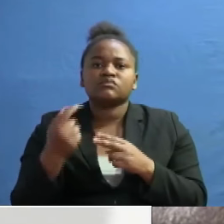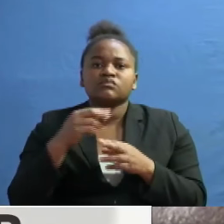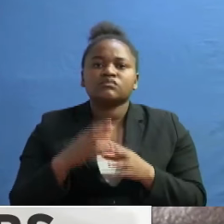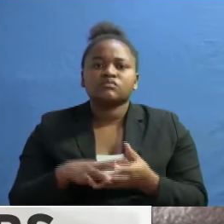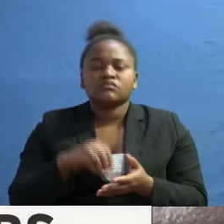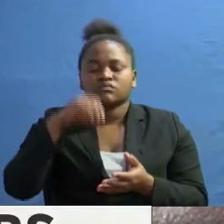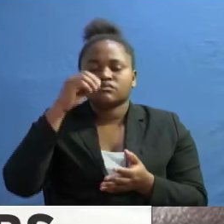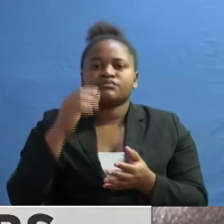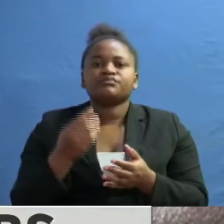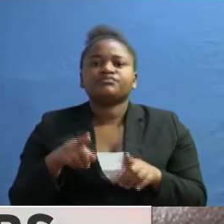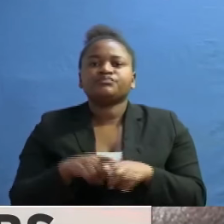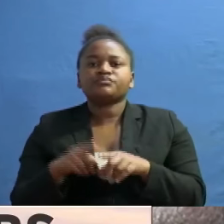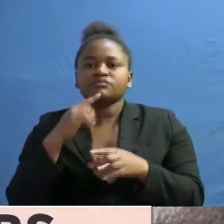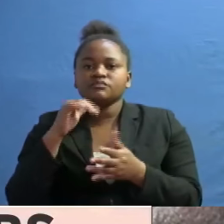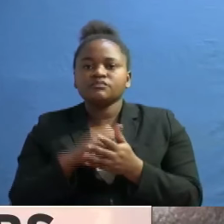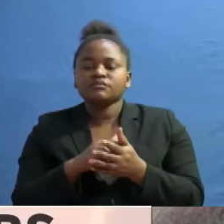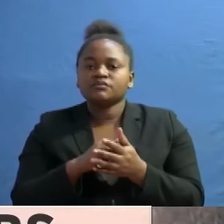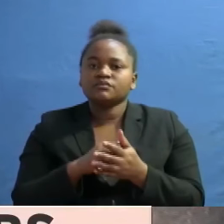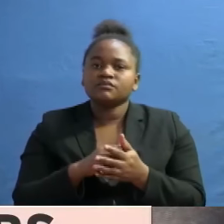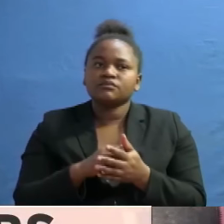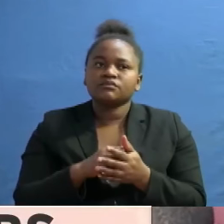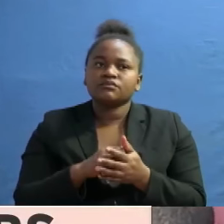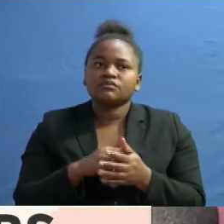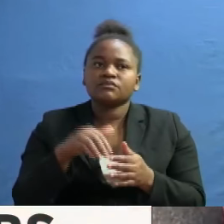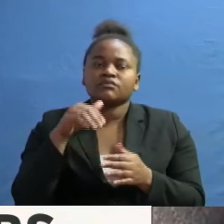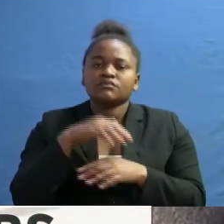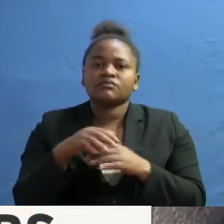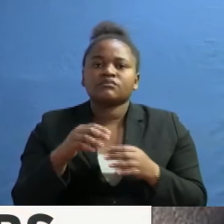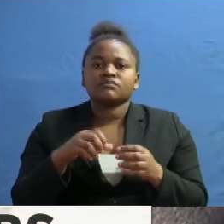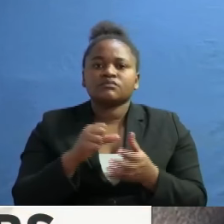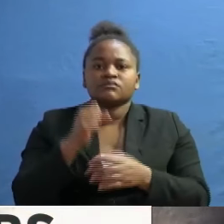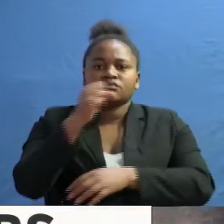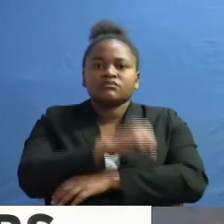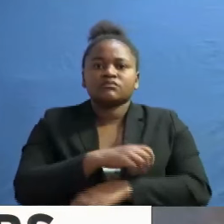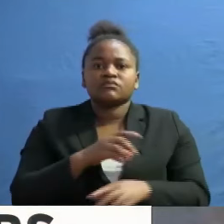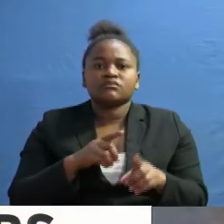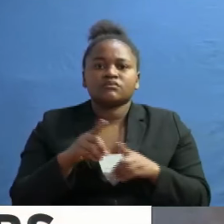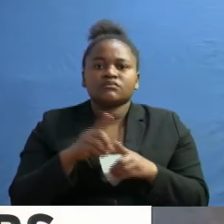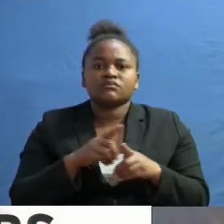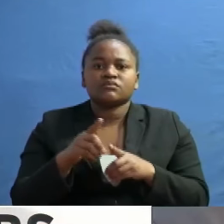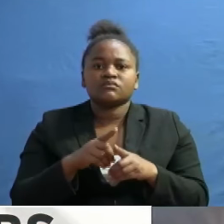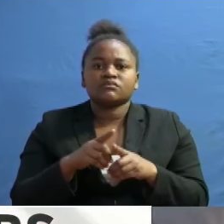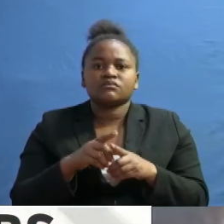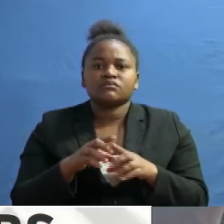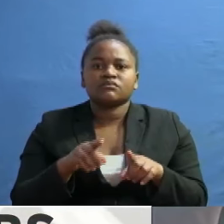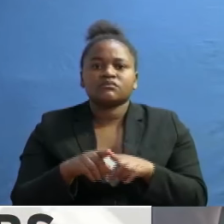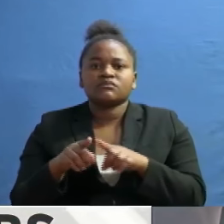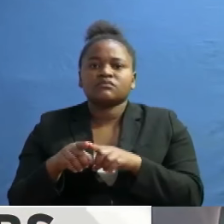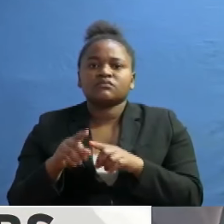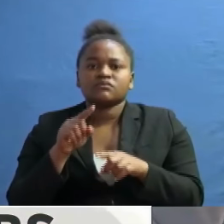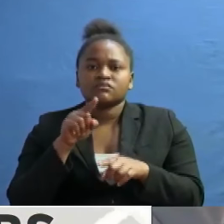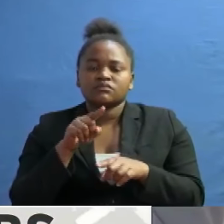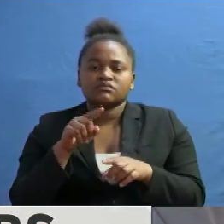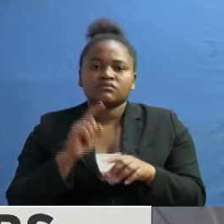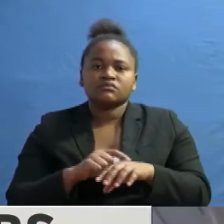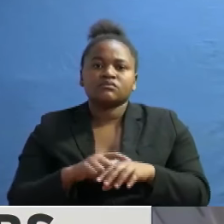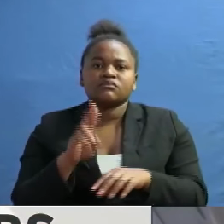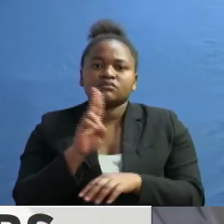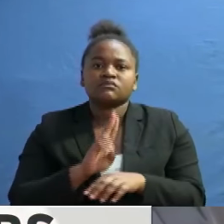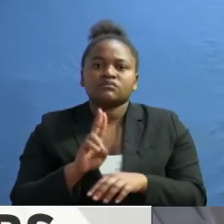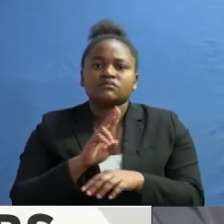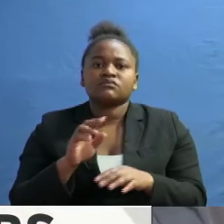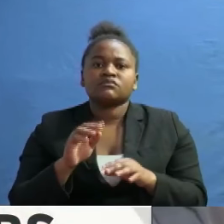learning. Nevertheless, Gachagua has asked school drivers to be extra vigilant and cautious when using road